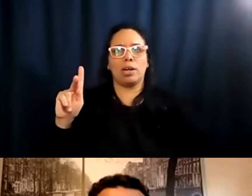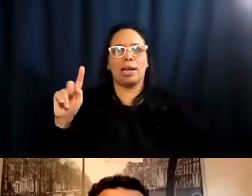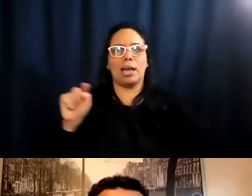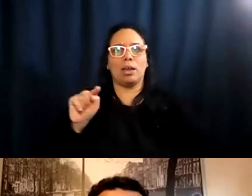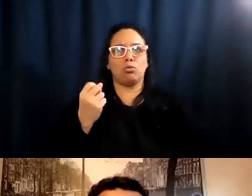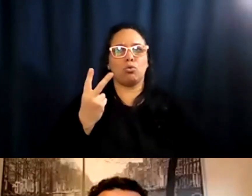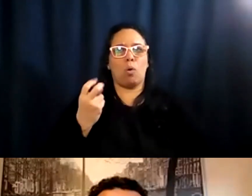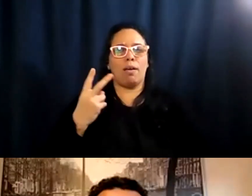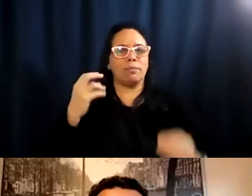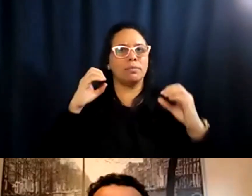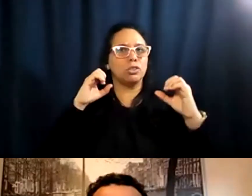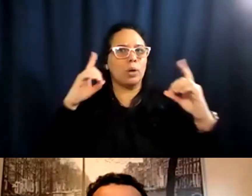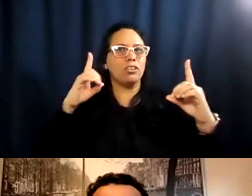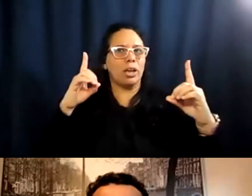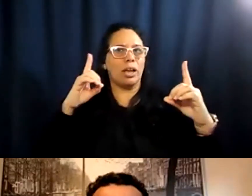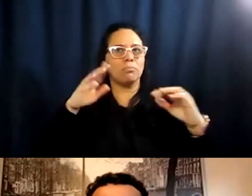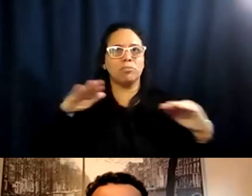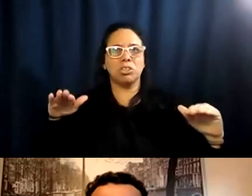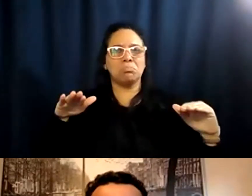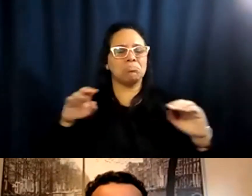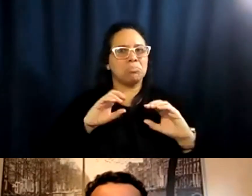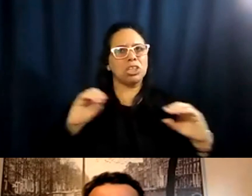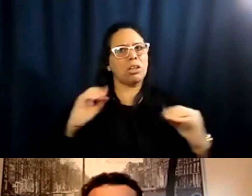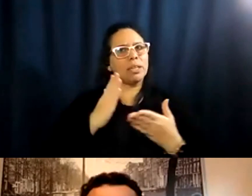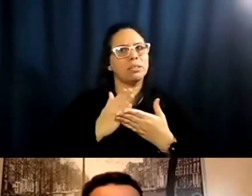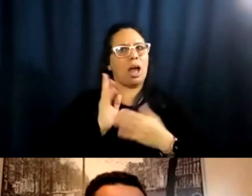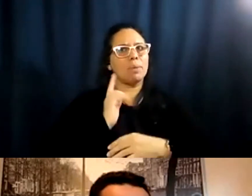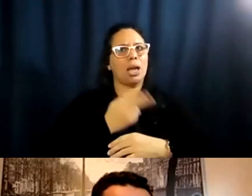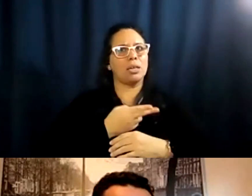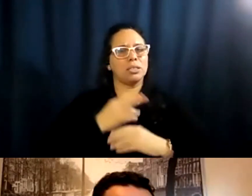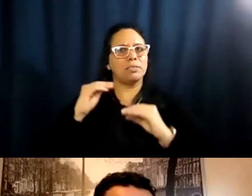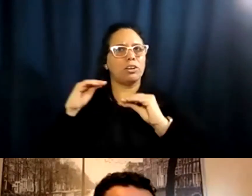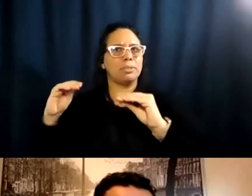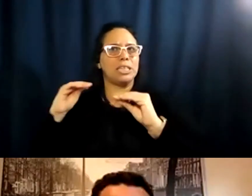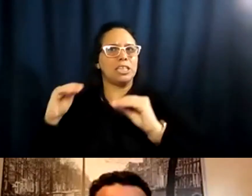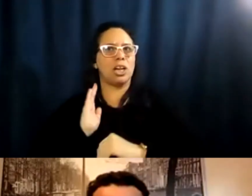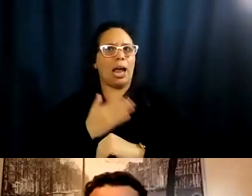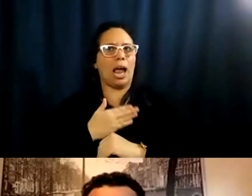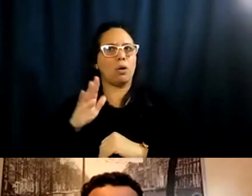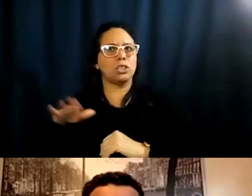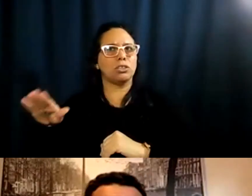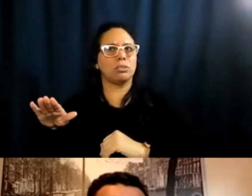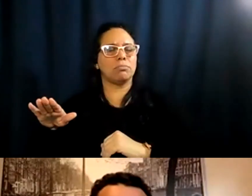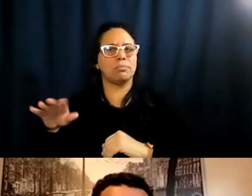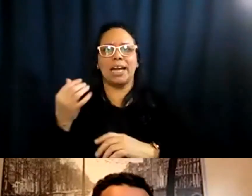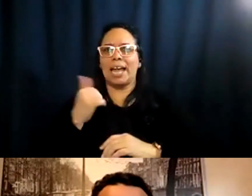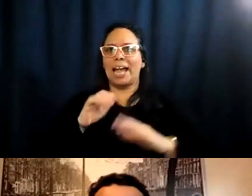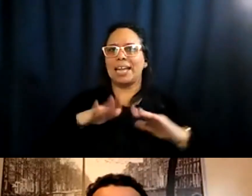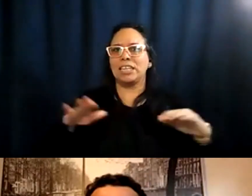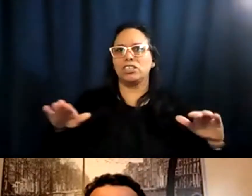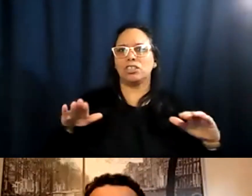educate our children. There's nothing stopping us from educating our children, the children that are in our lives, the children that we encounter and in our